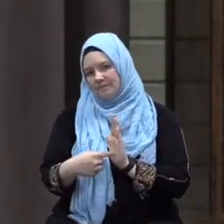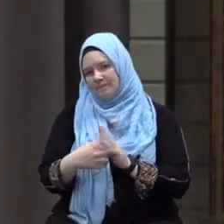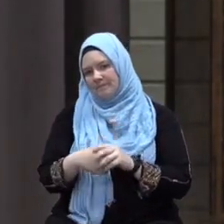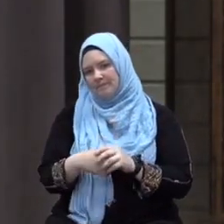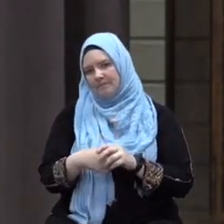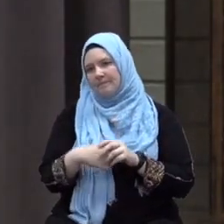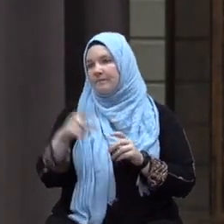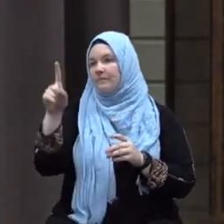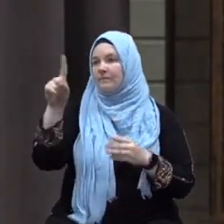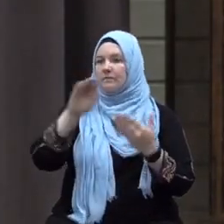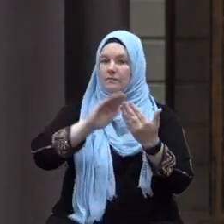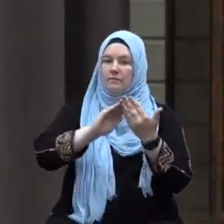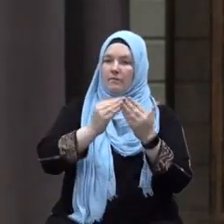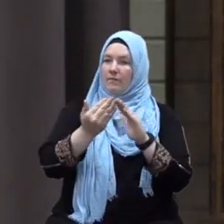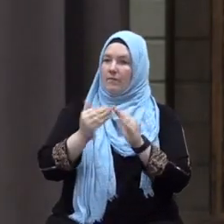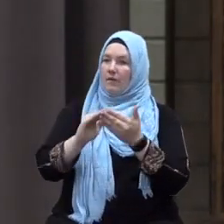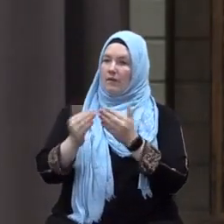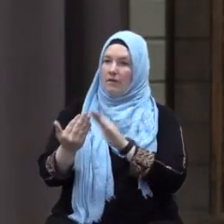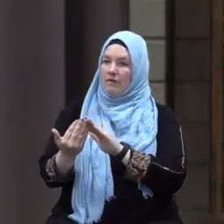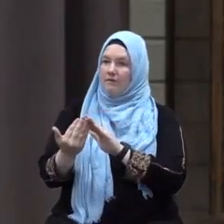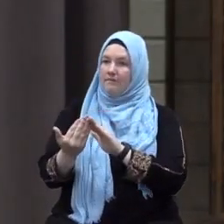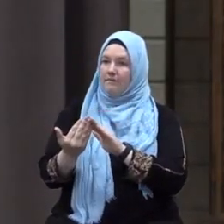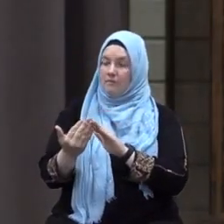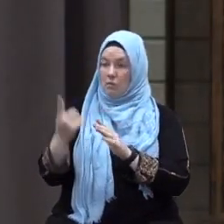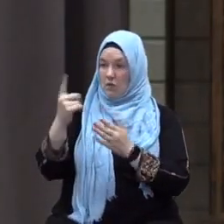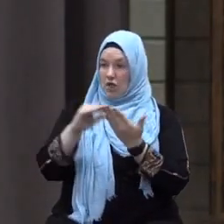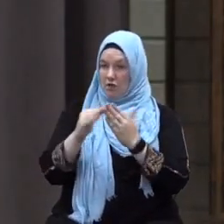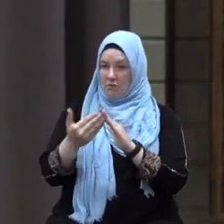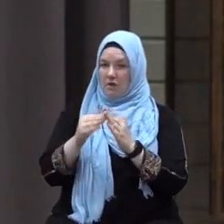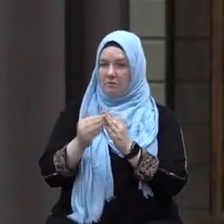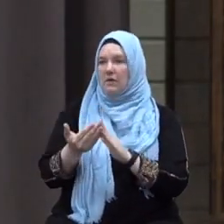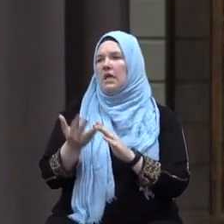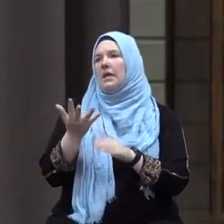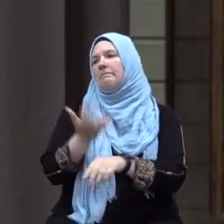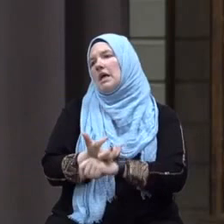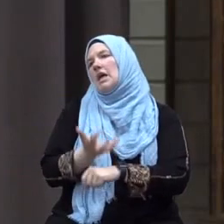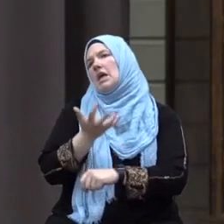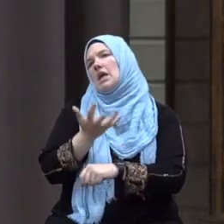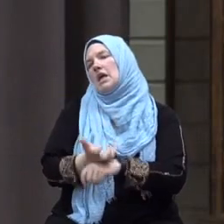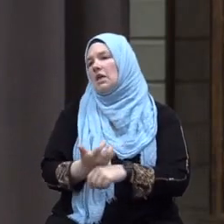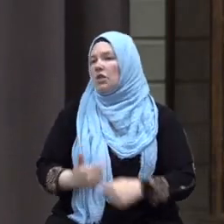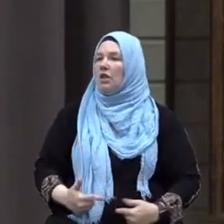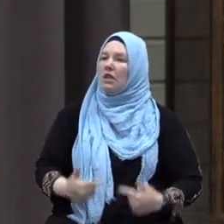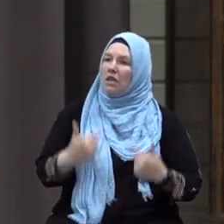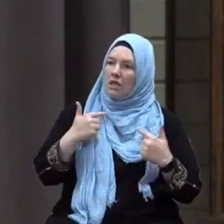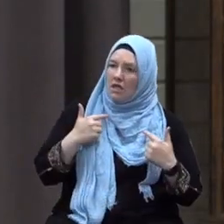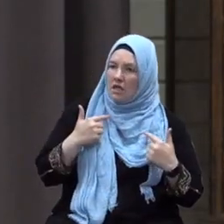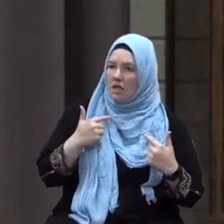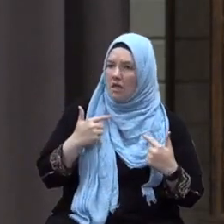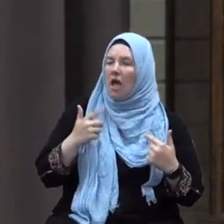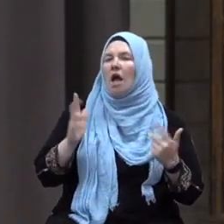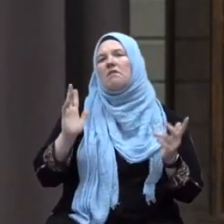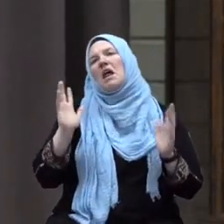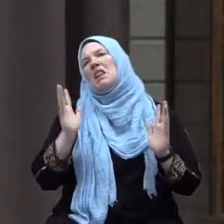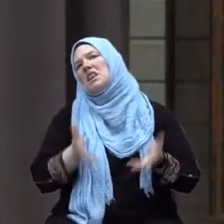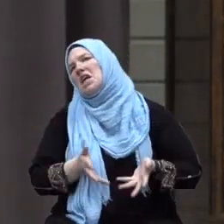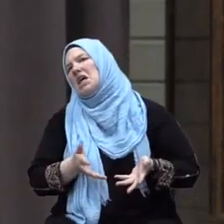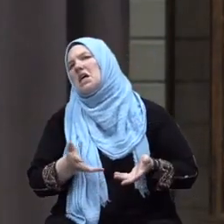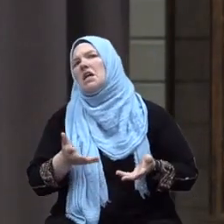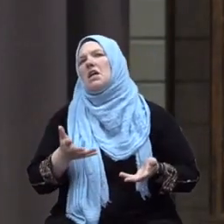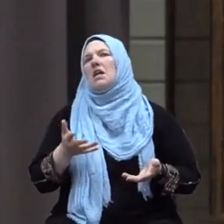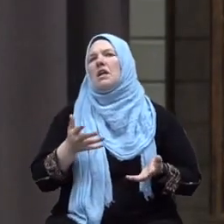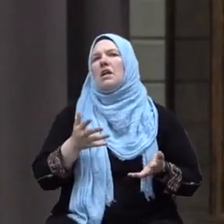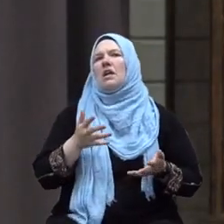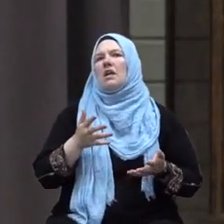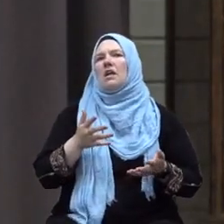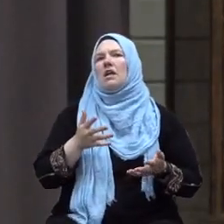a community that kept begging to live and let live in their